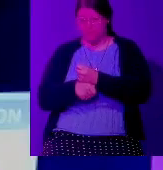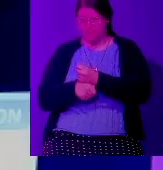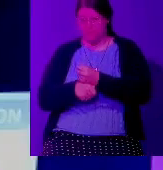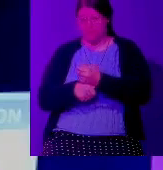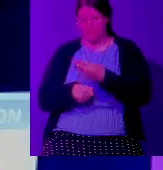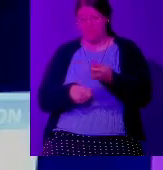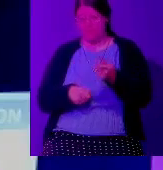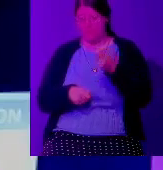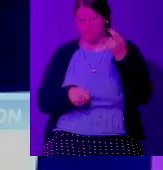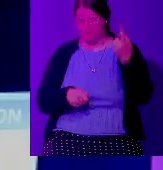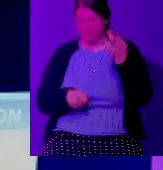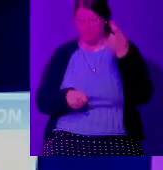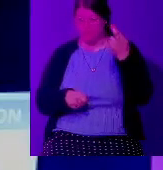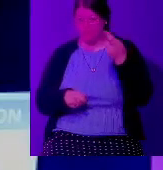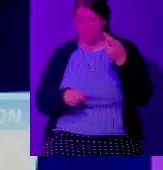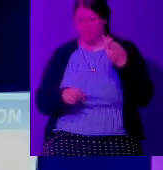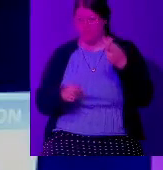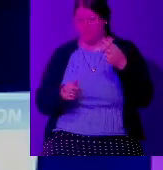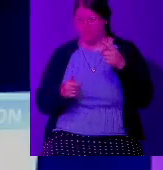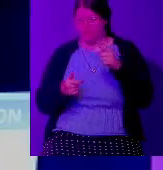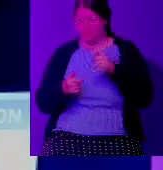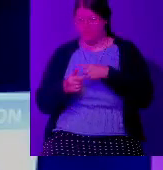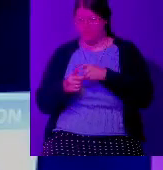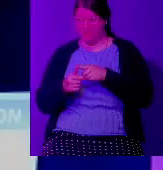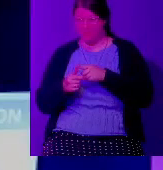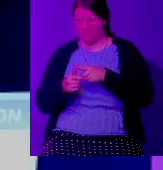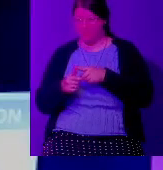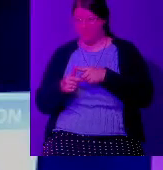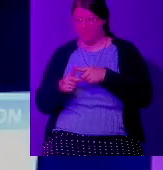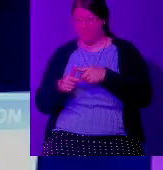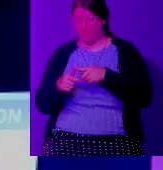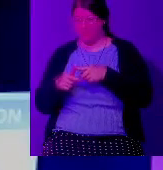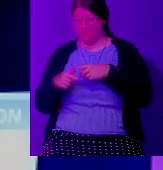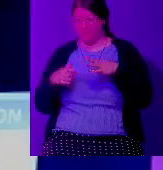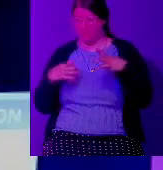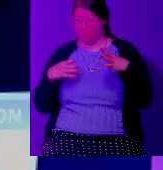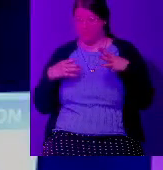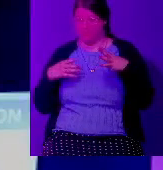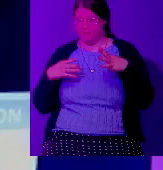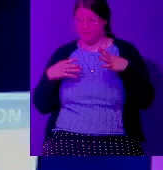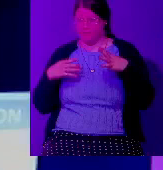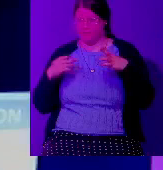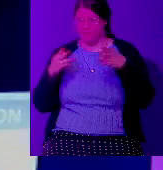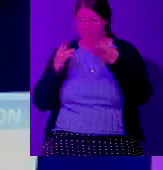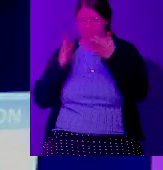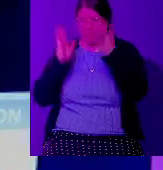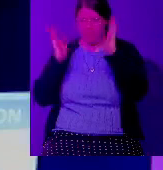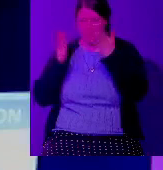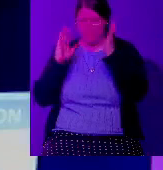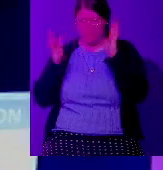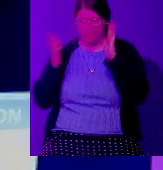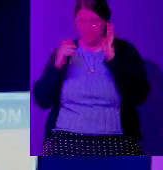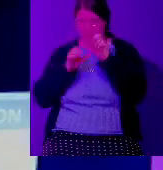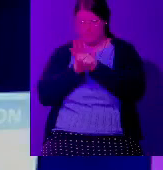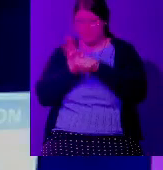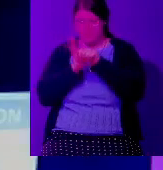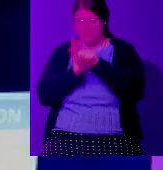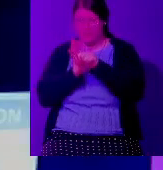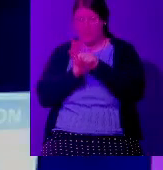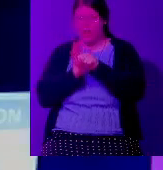all, it's the holiday season. Secondly, it is the election